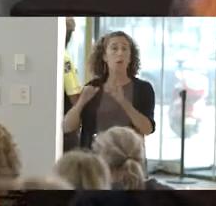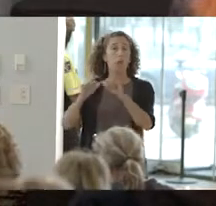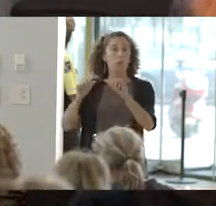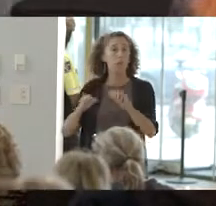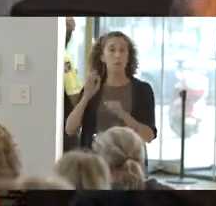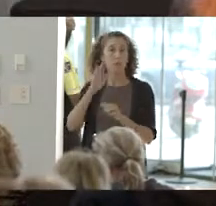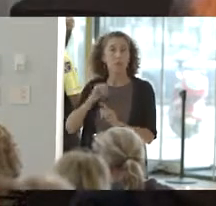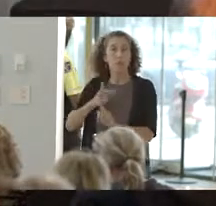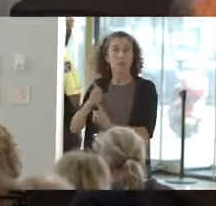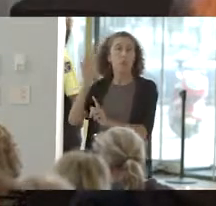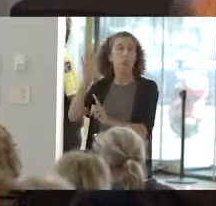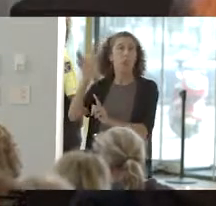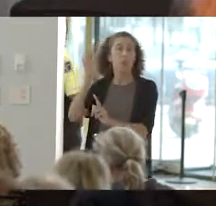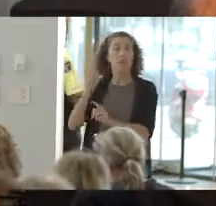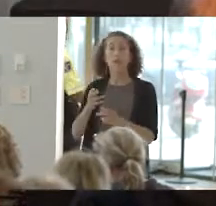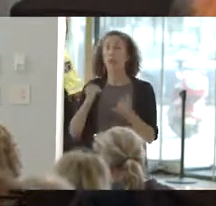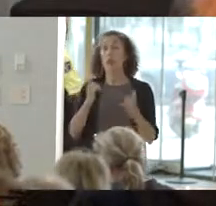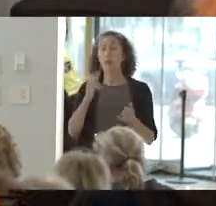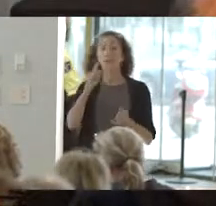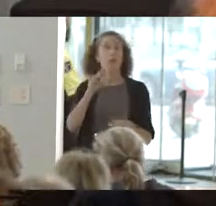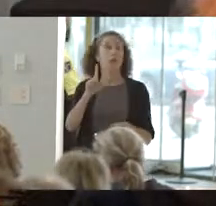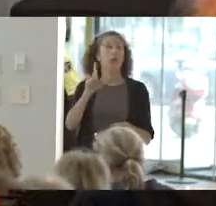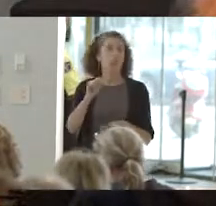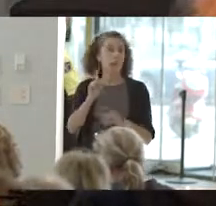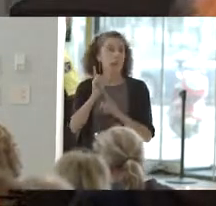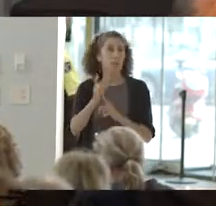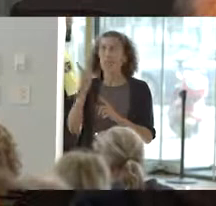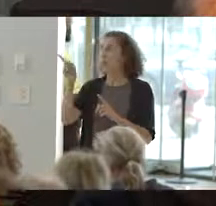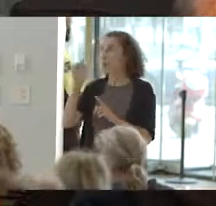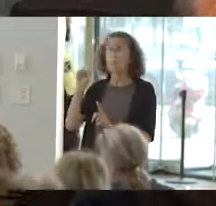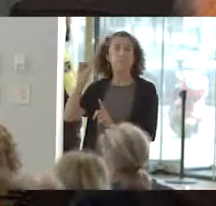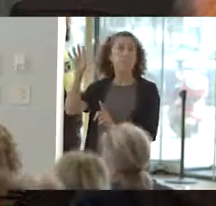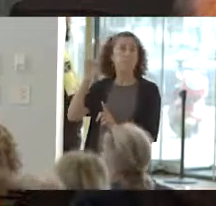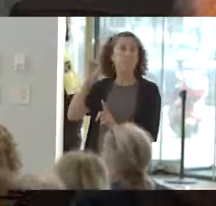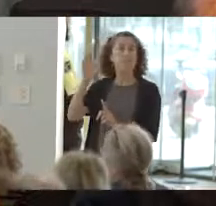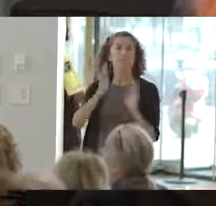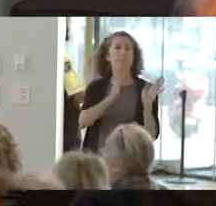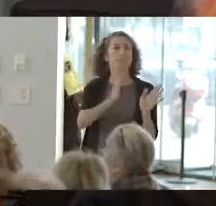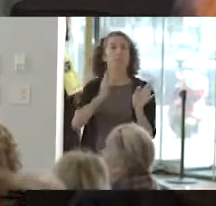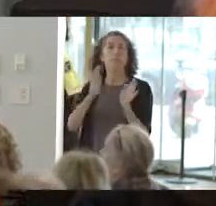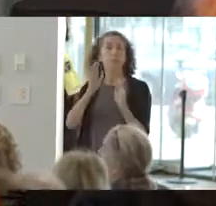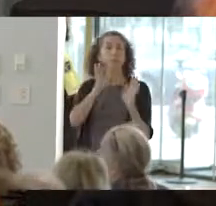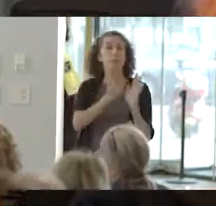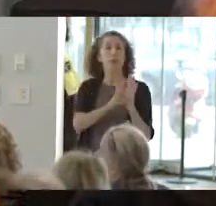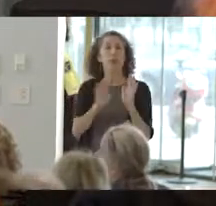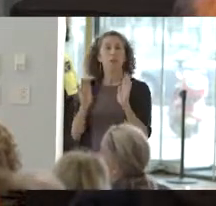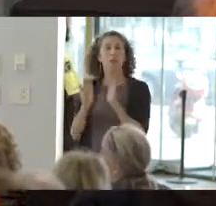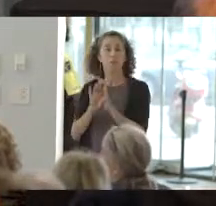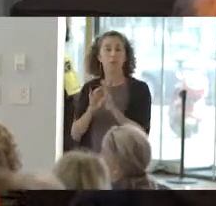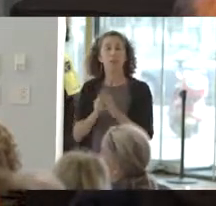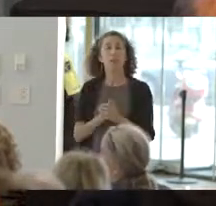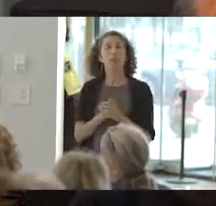going to show over the next 20 minutes or so are a set of graphics that have technically evolved some of